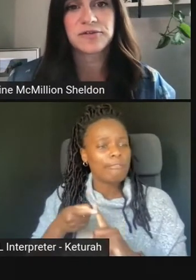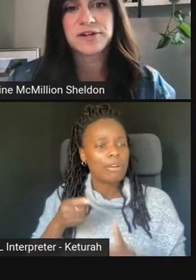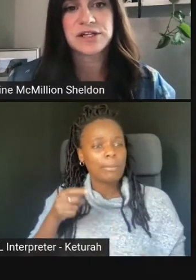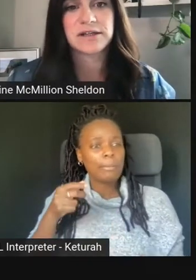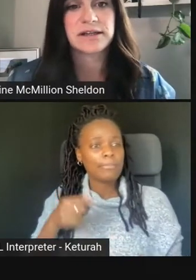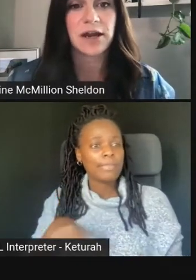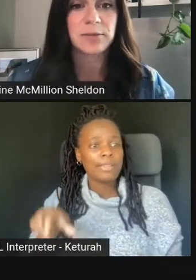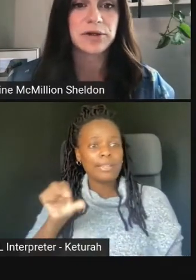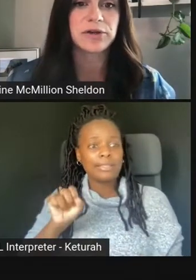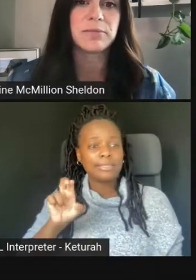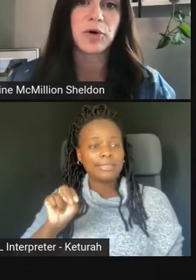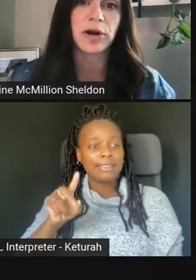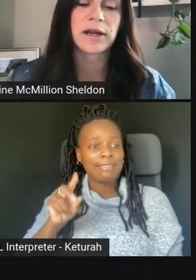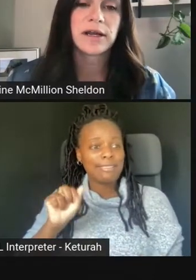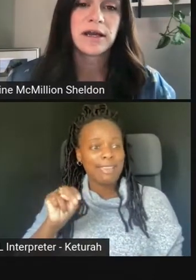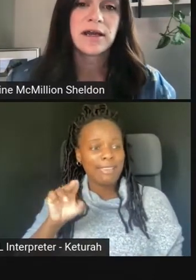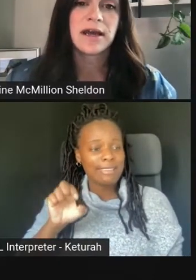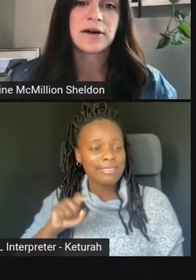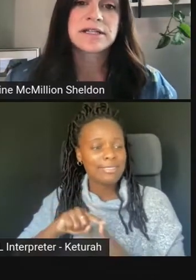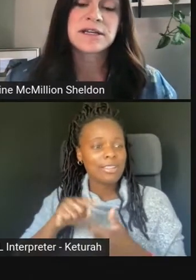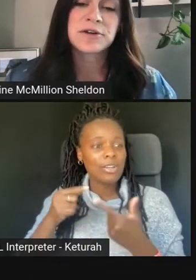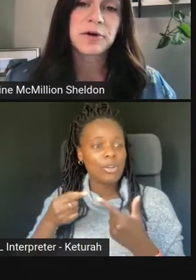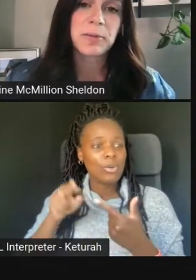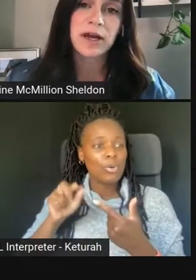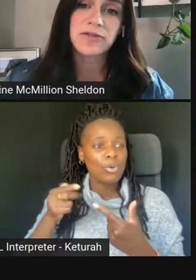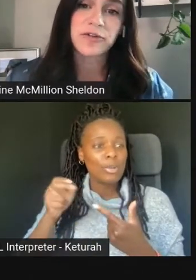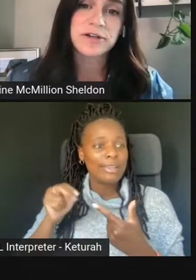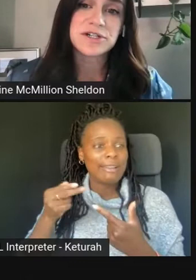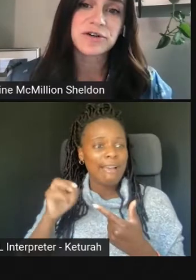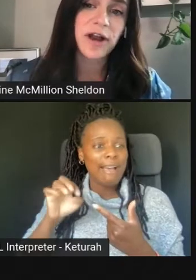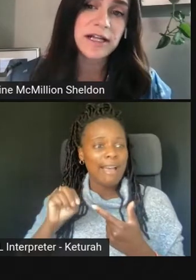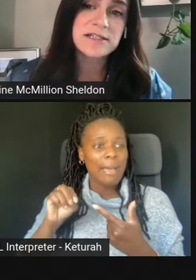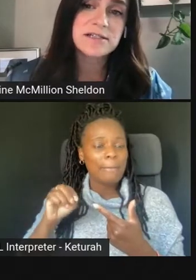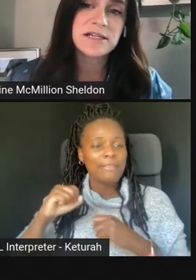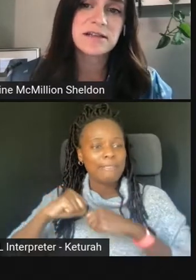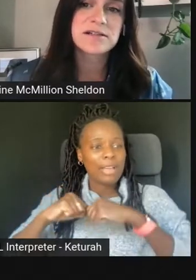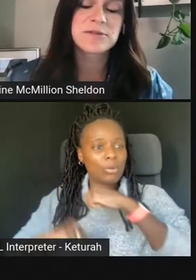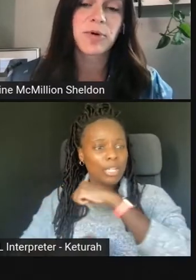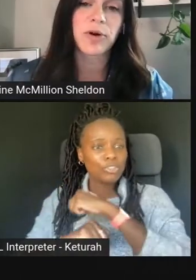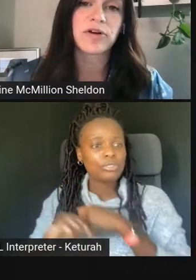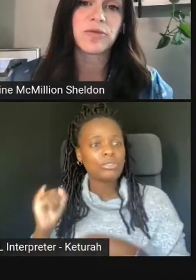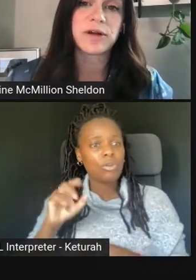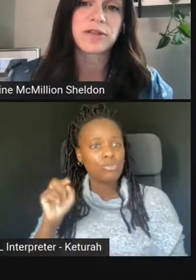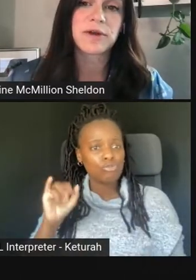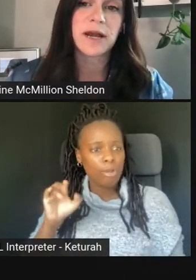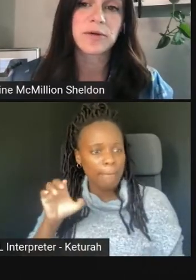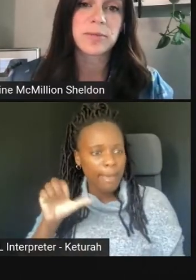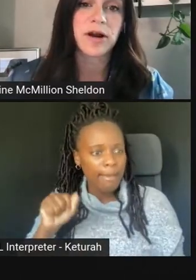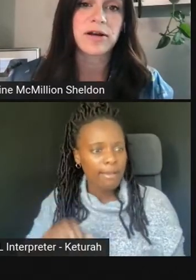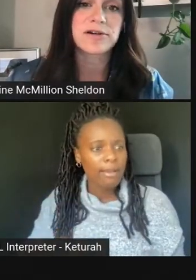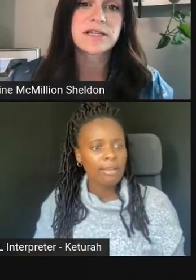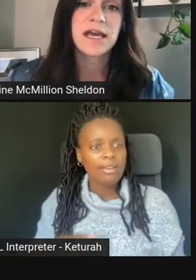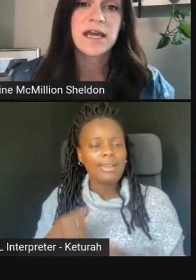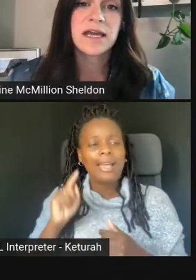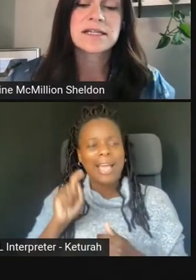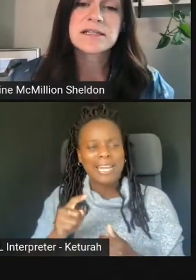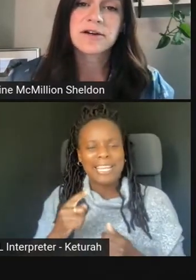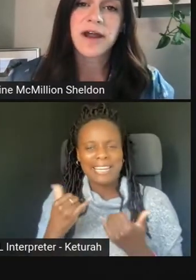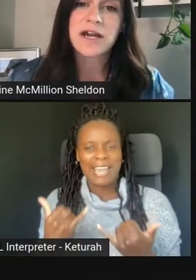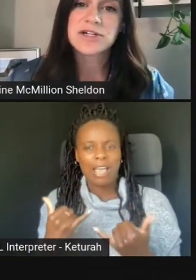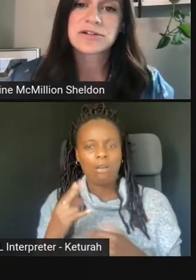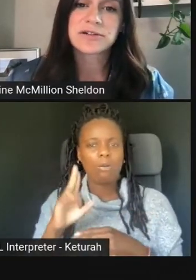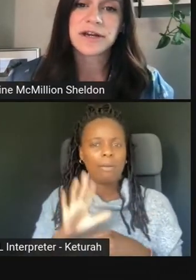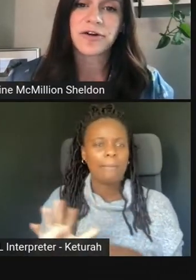Field of Vision, Catapult, and more. And I'll continue to apply for additional grants, seek the support of 1 to 3 equity partners, and